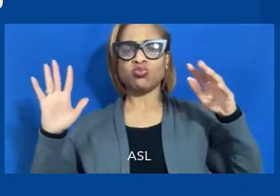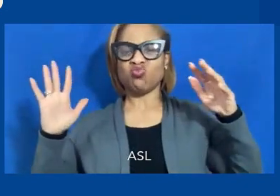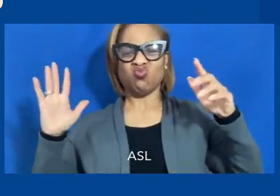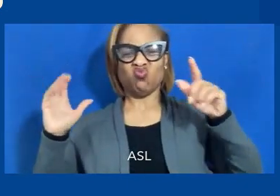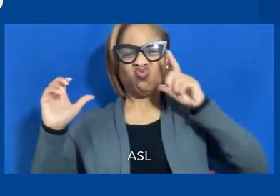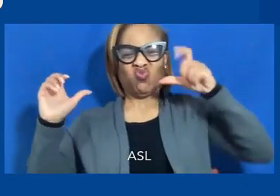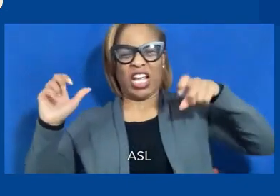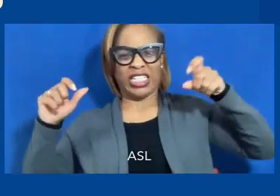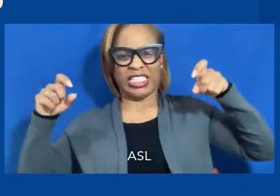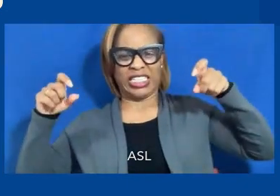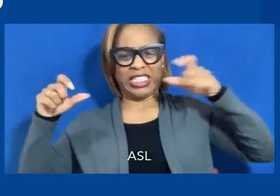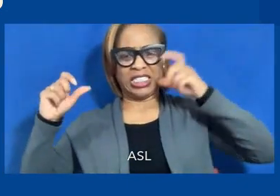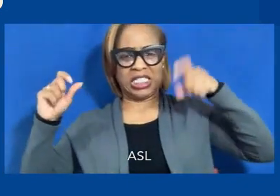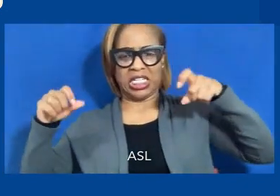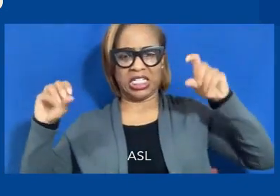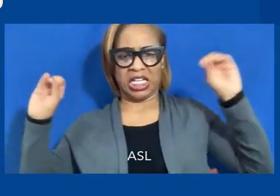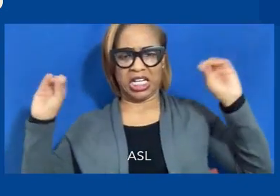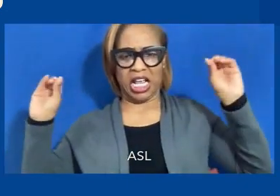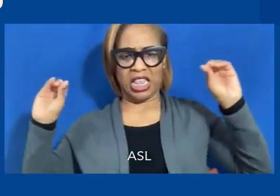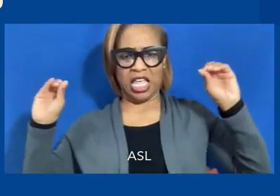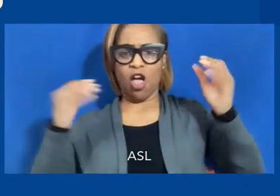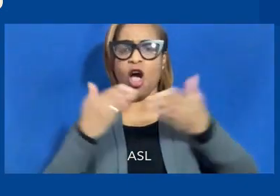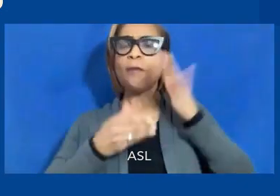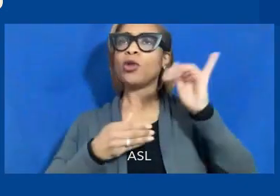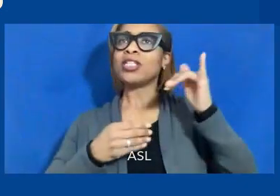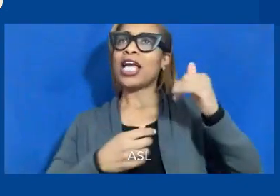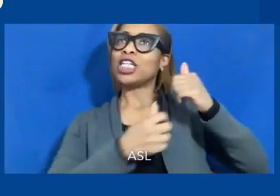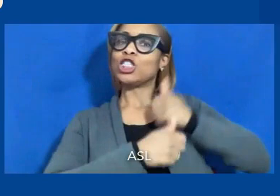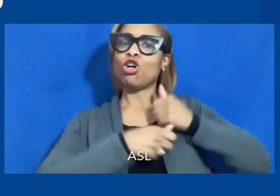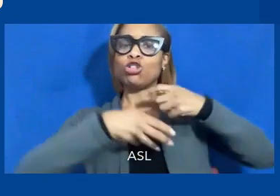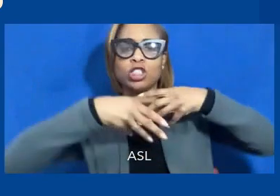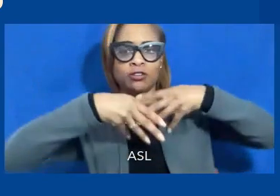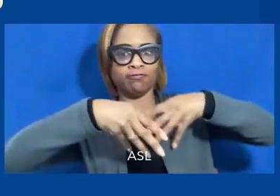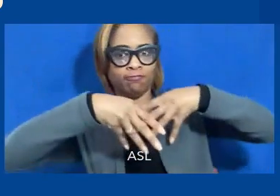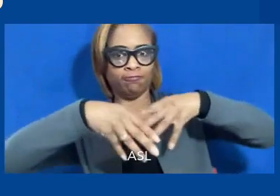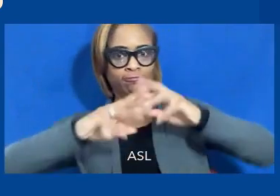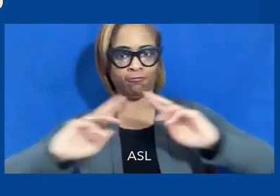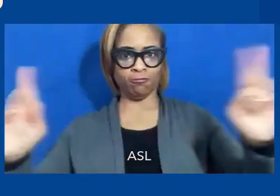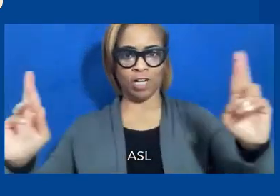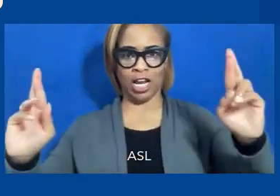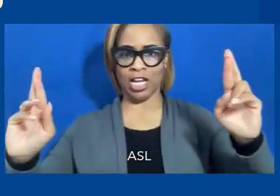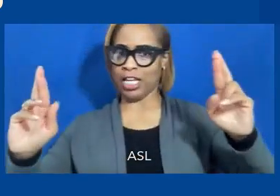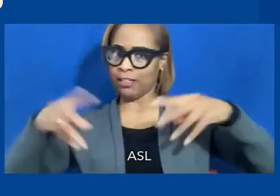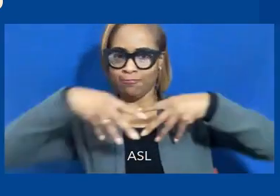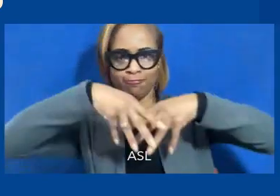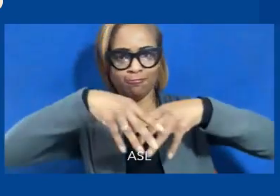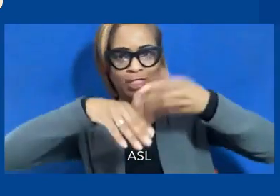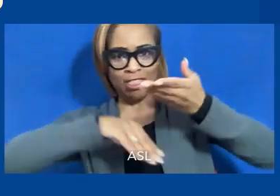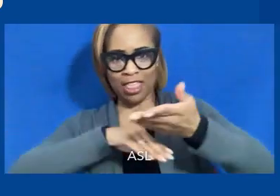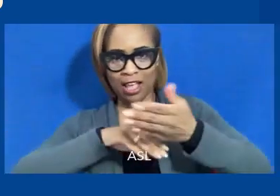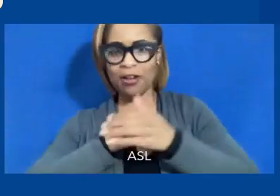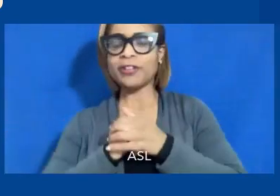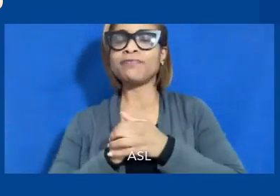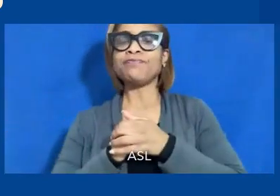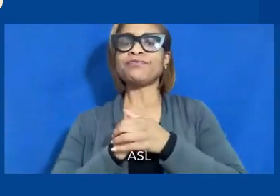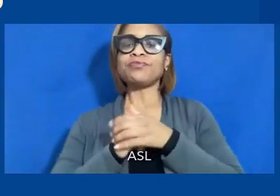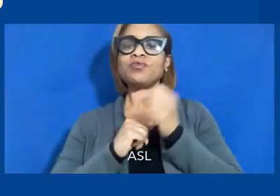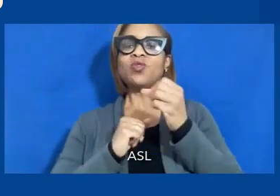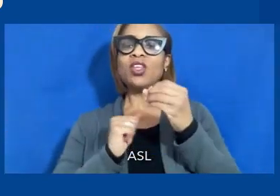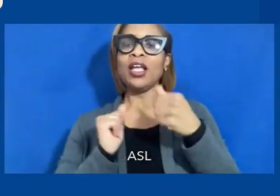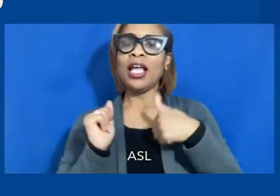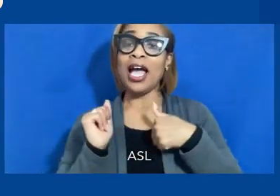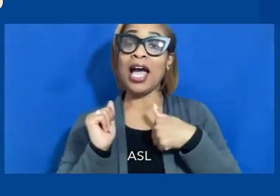in it's a little bit like a soldier on a battlefield or something like that. So I really